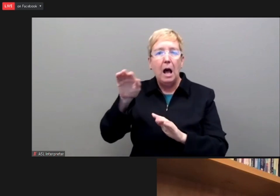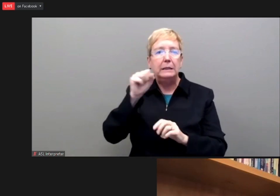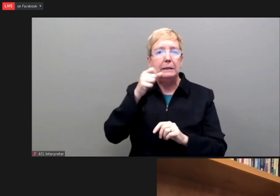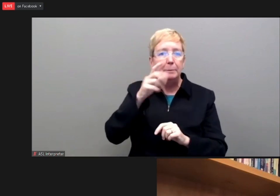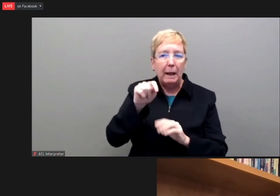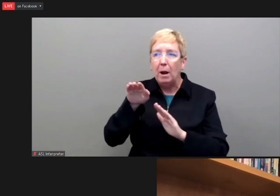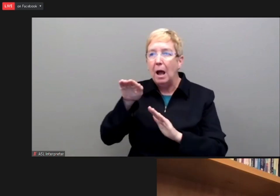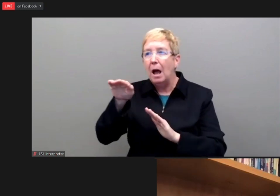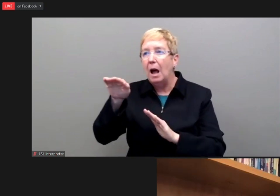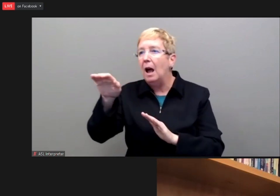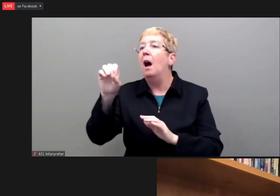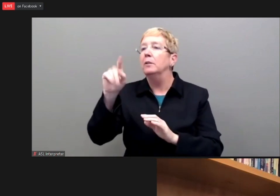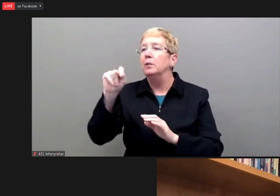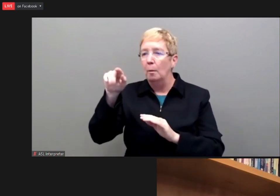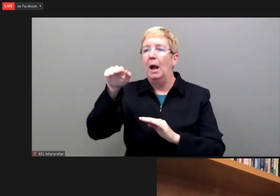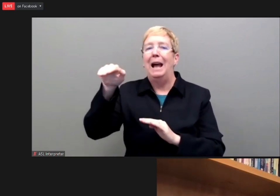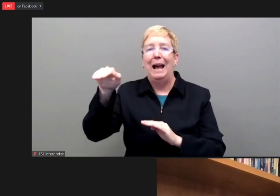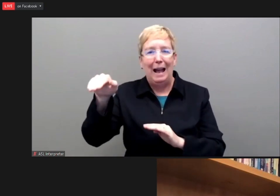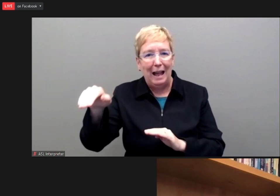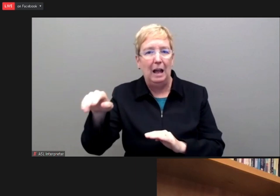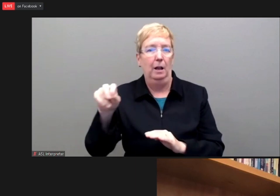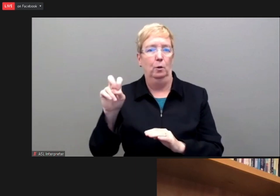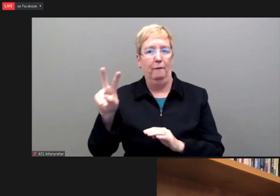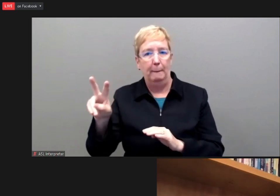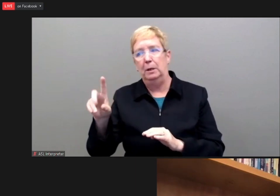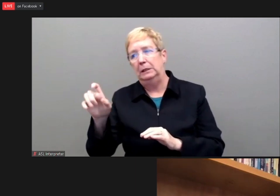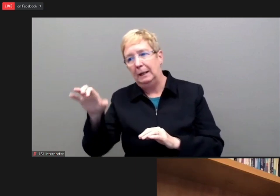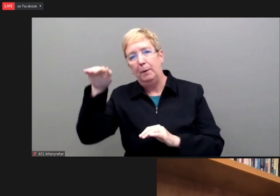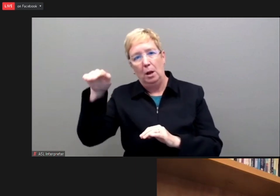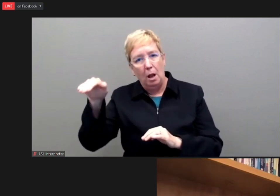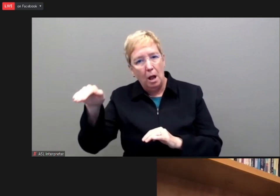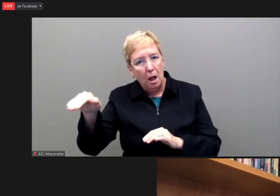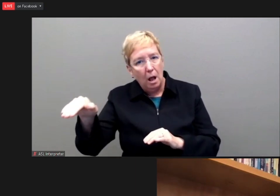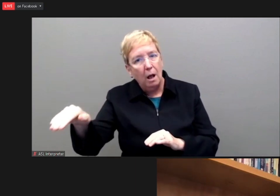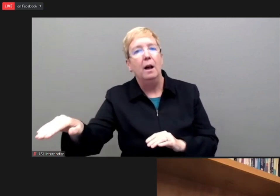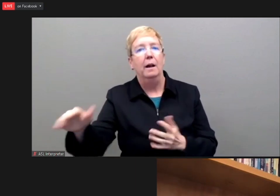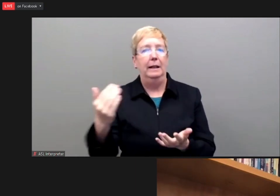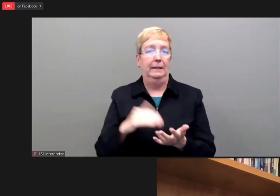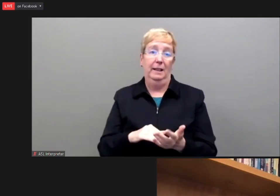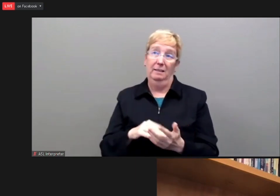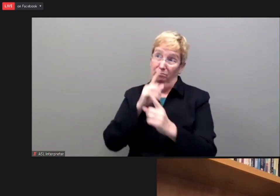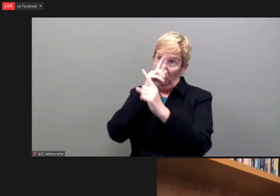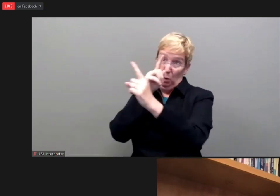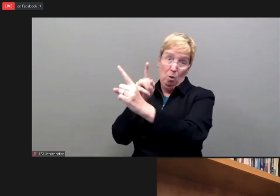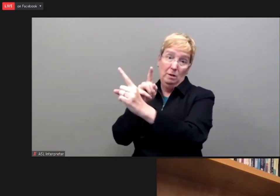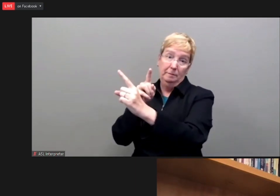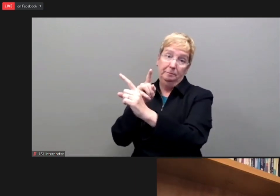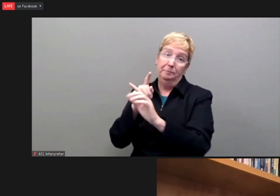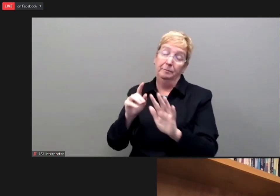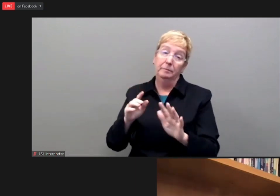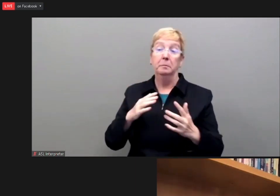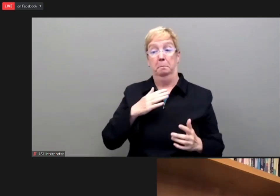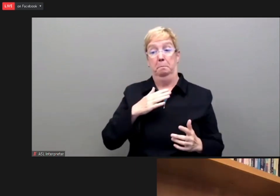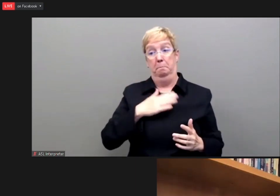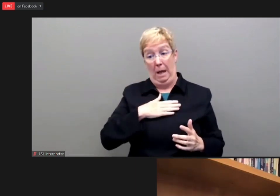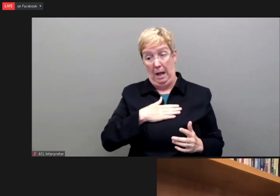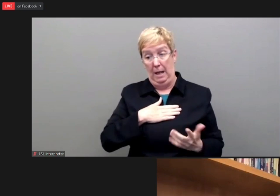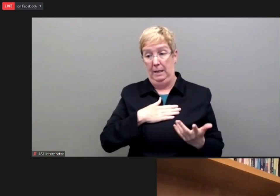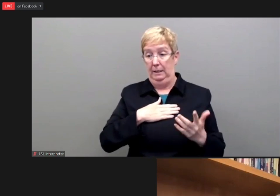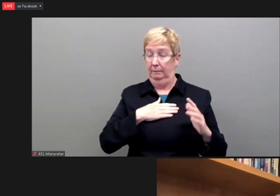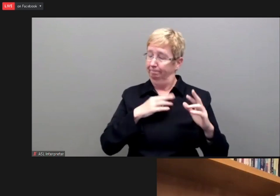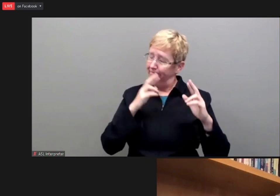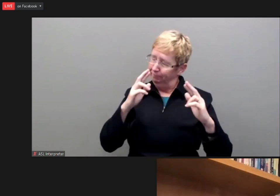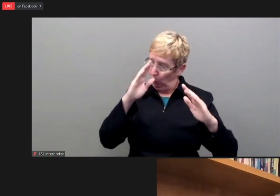a decline then in November and December. And certainly my hope is